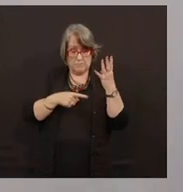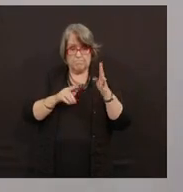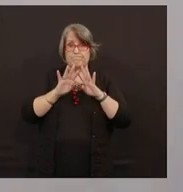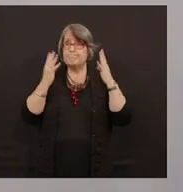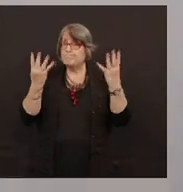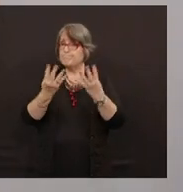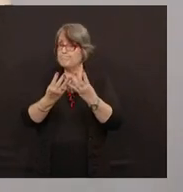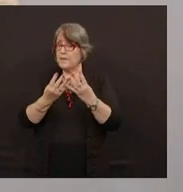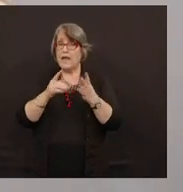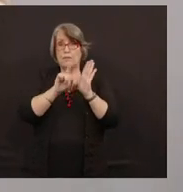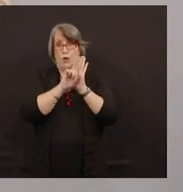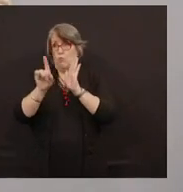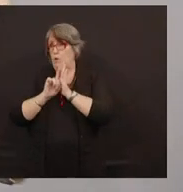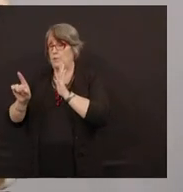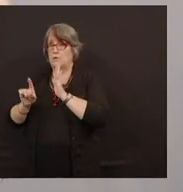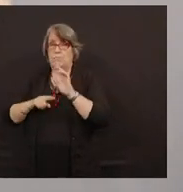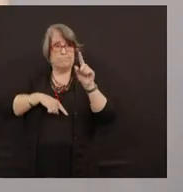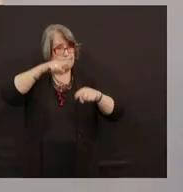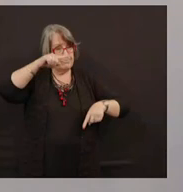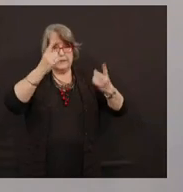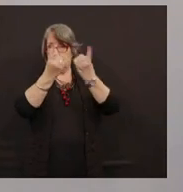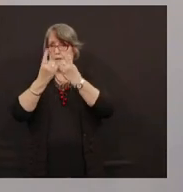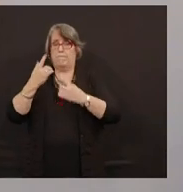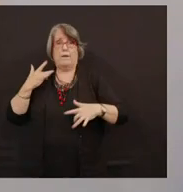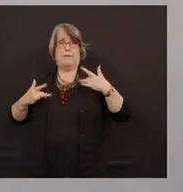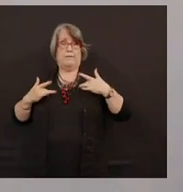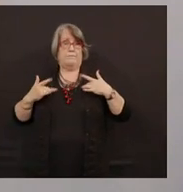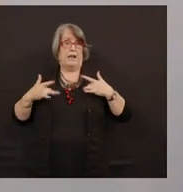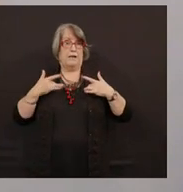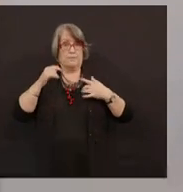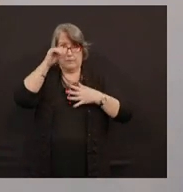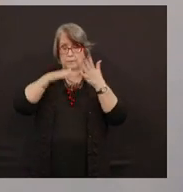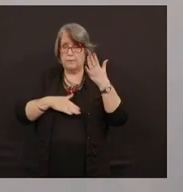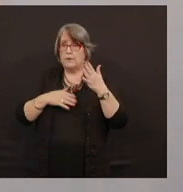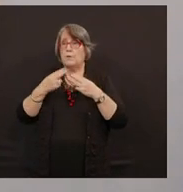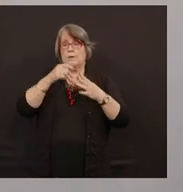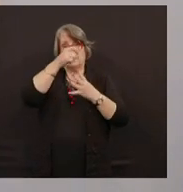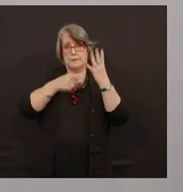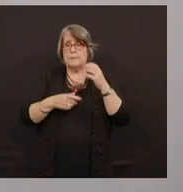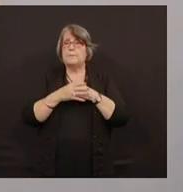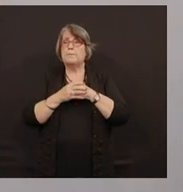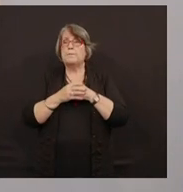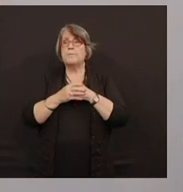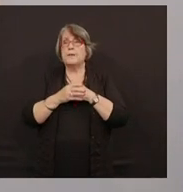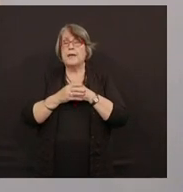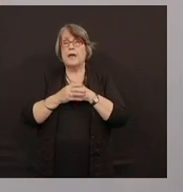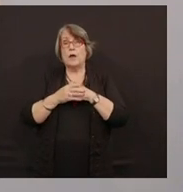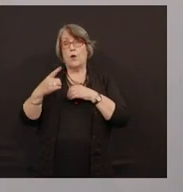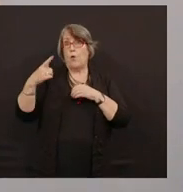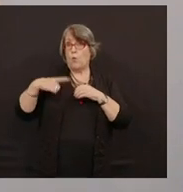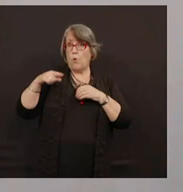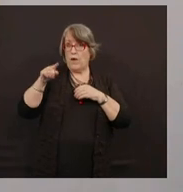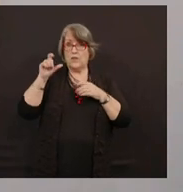they represent a large variety of lived experiences around disability. And the reason that